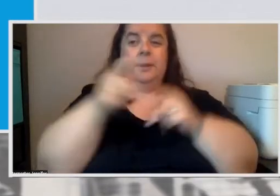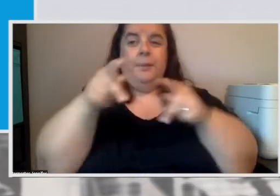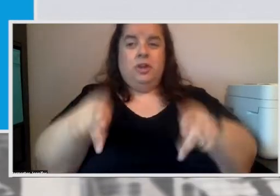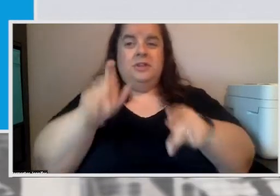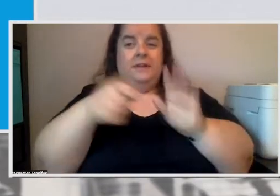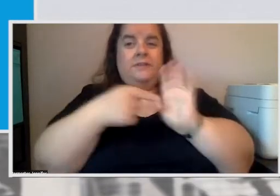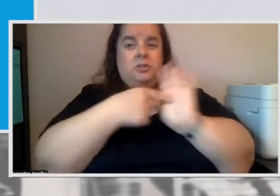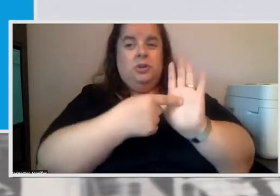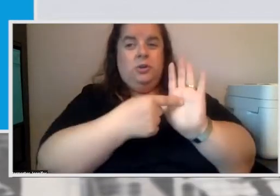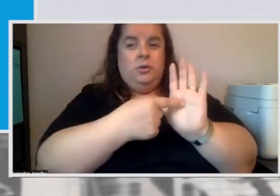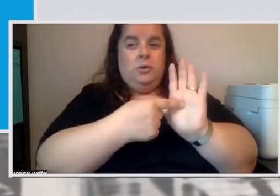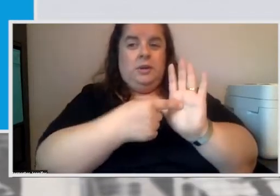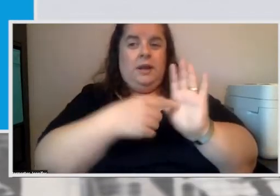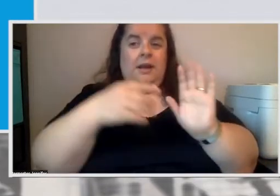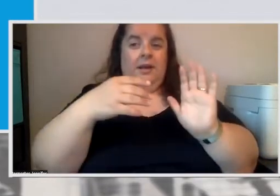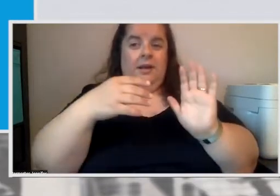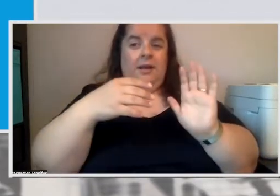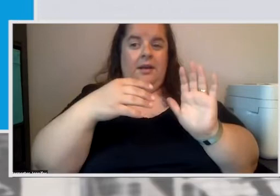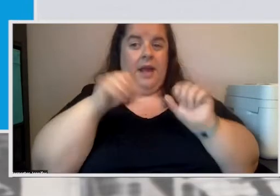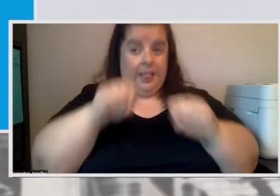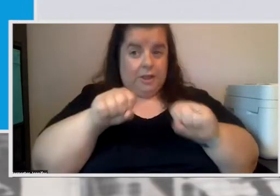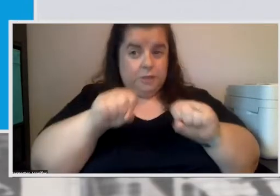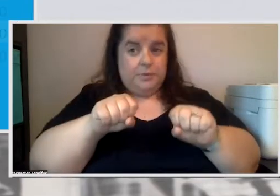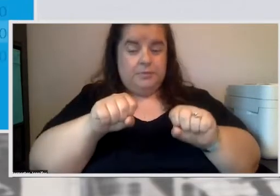they are eligible based on their income.